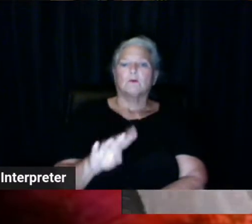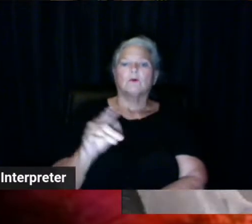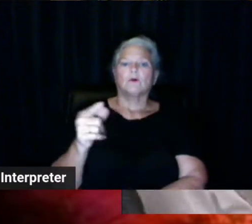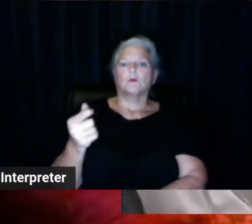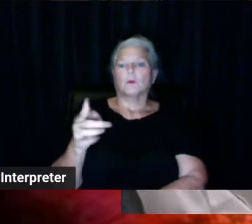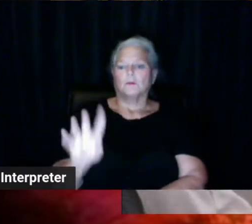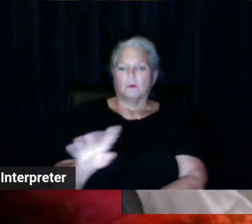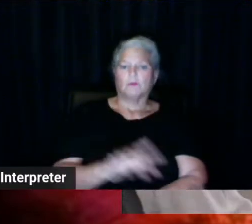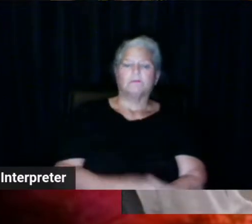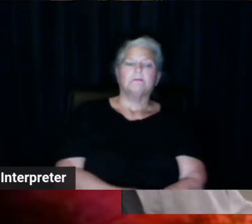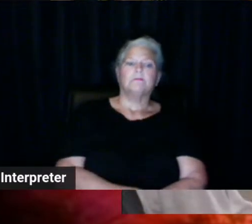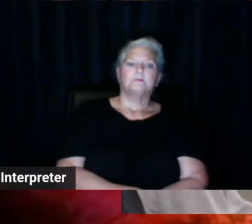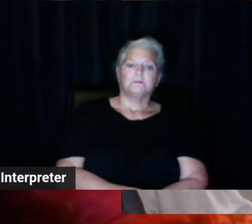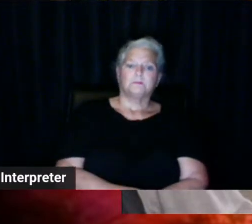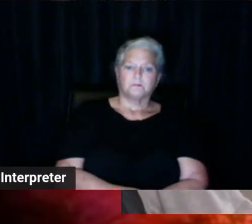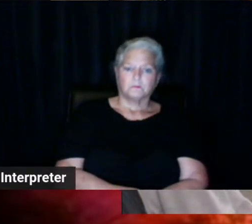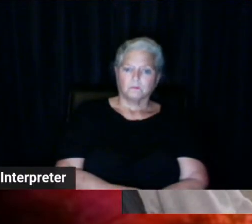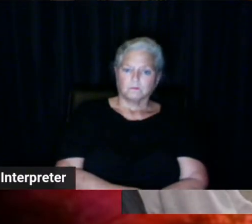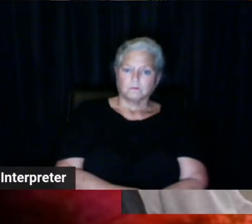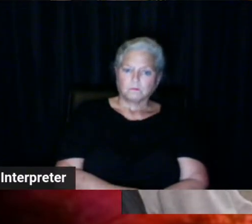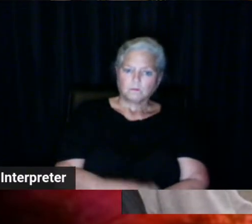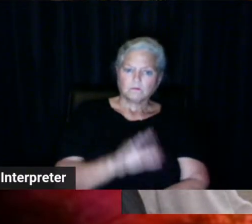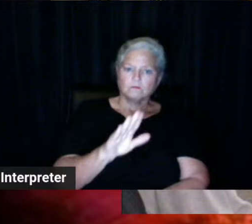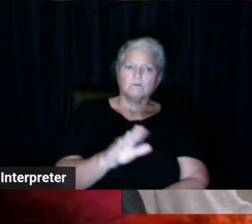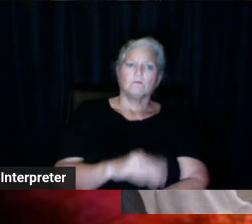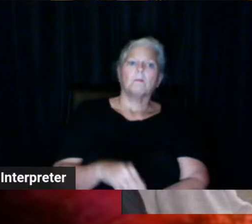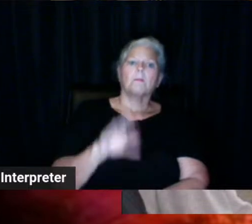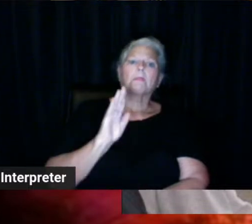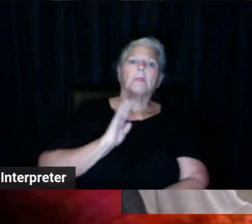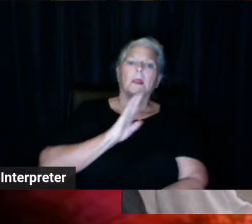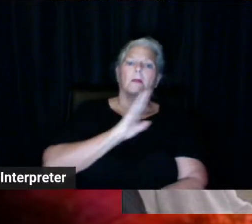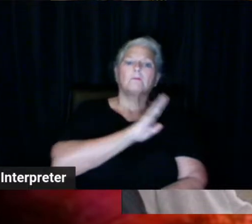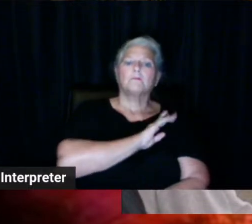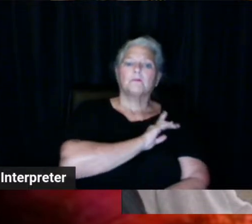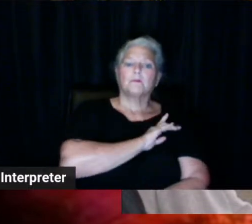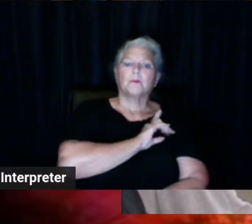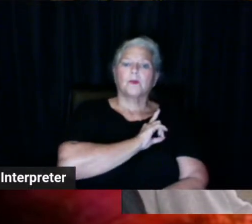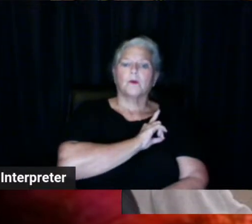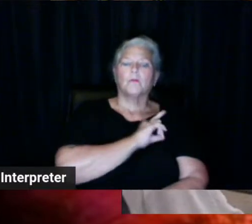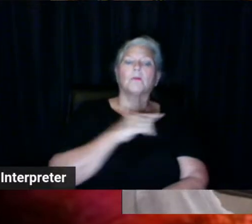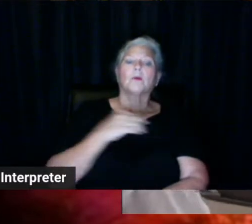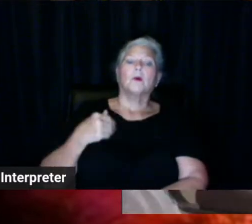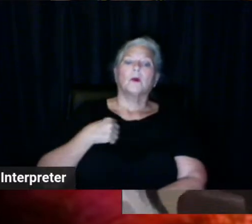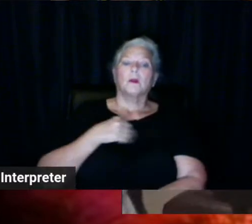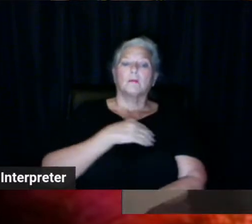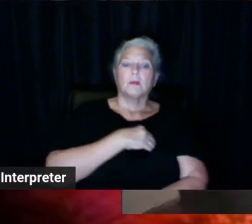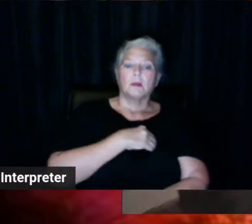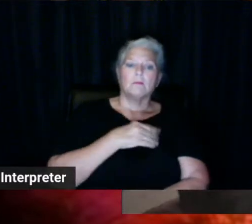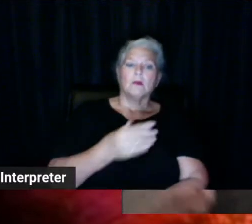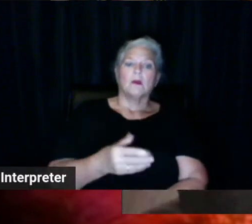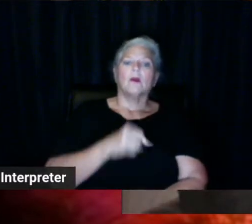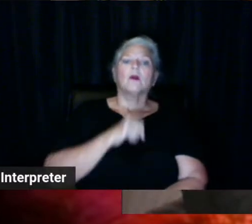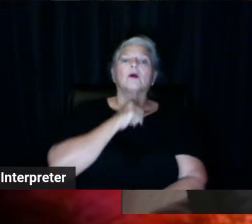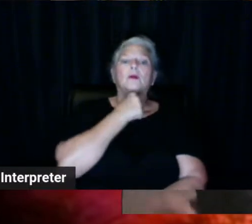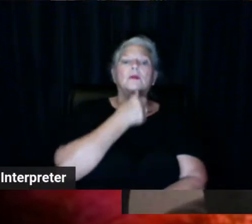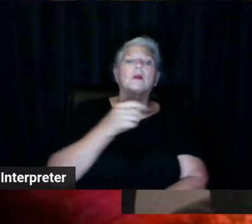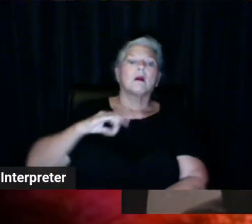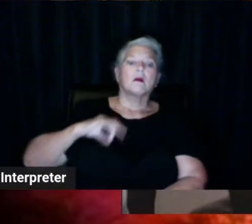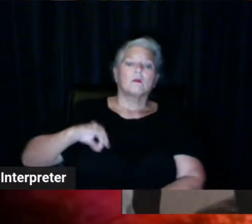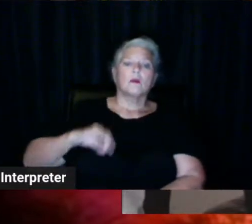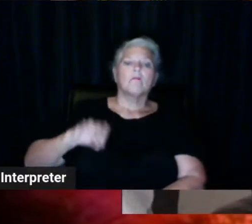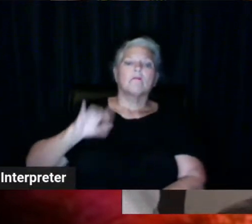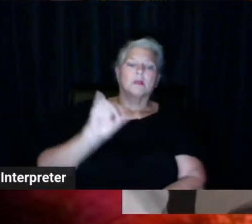Good evening. Schottenfeld, a board member of the Revere and Son Heritage Trust, the nonprofit that manages the Paul Revere Heritage